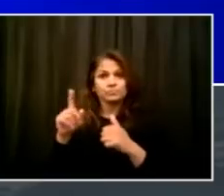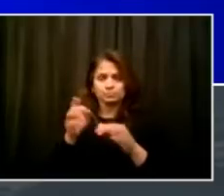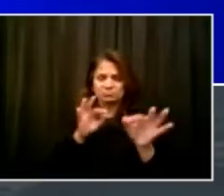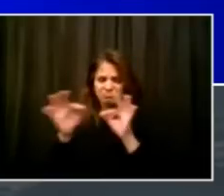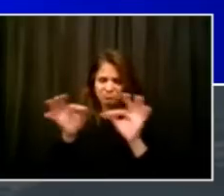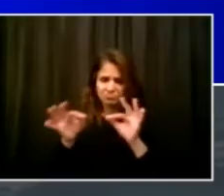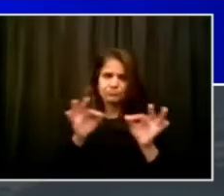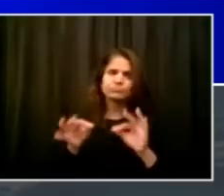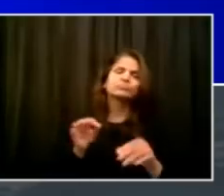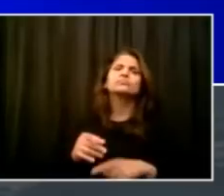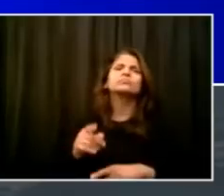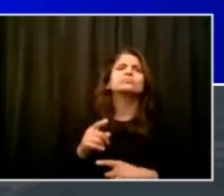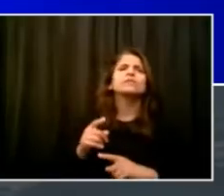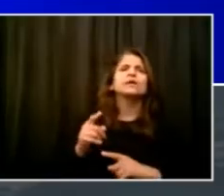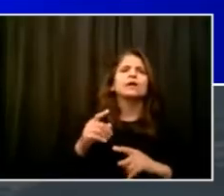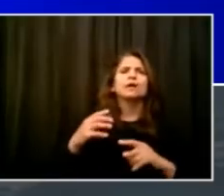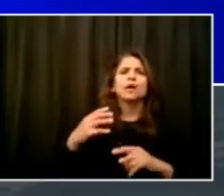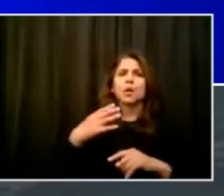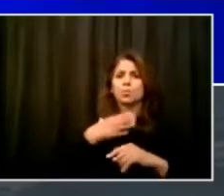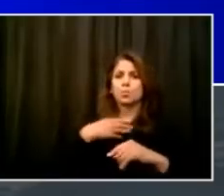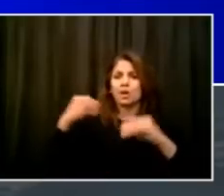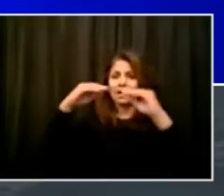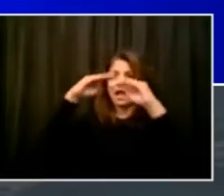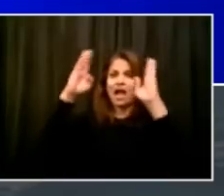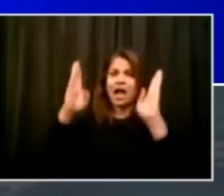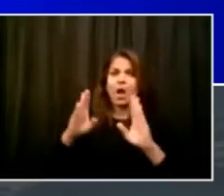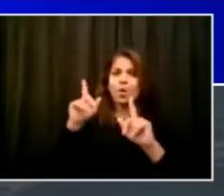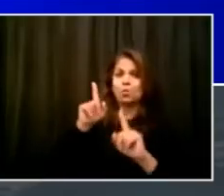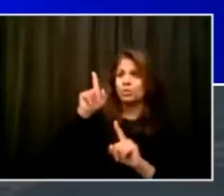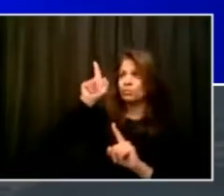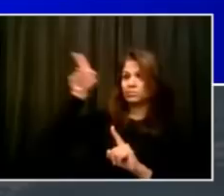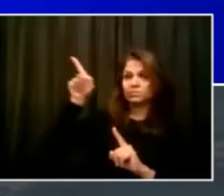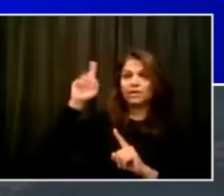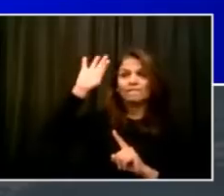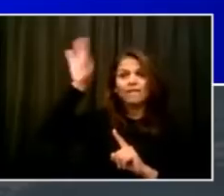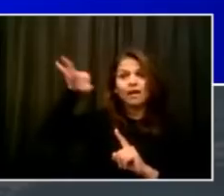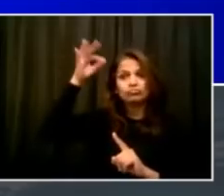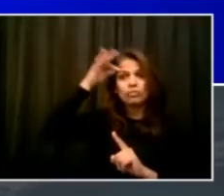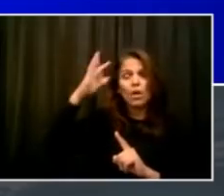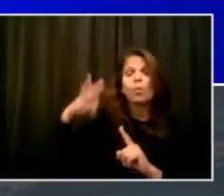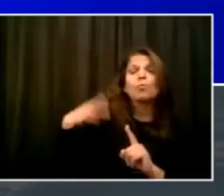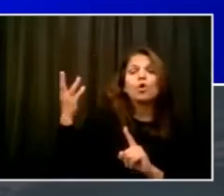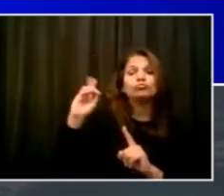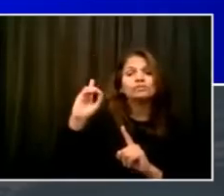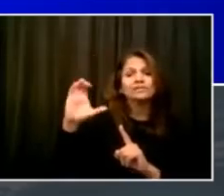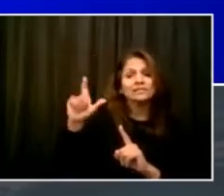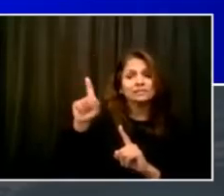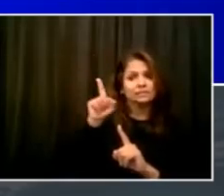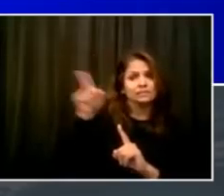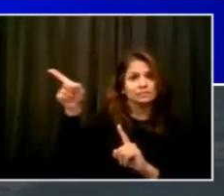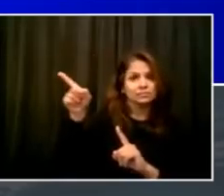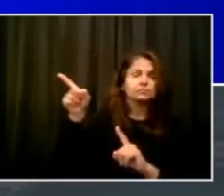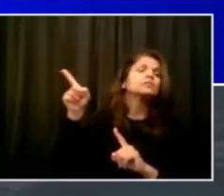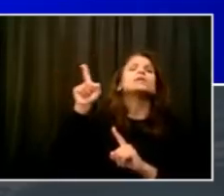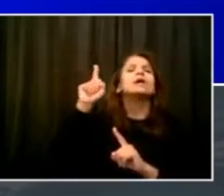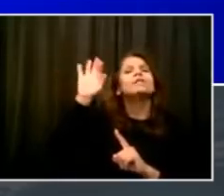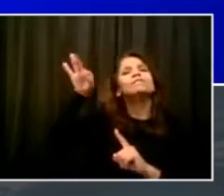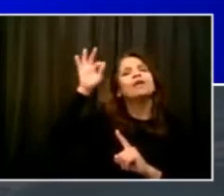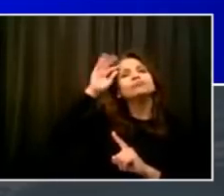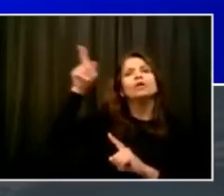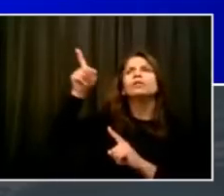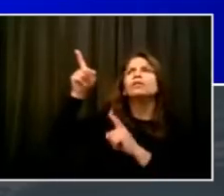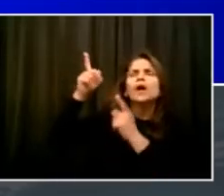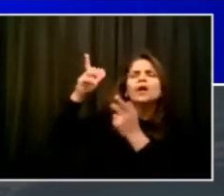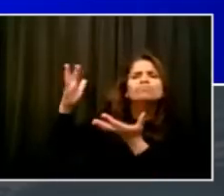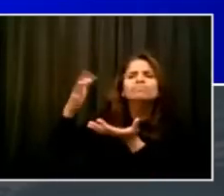to make sure that the needs in New York City are seen and heard and felt by those who represent us in Washington. Our own delegation's been amazing. Our senators,